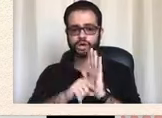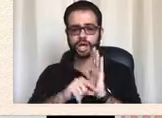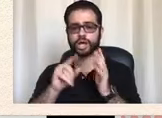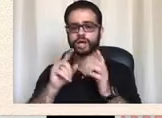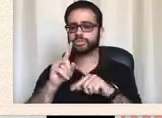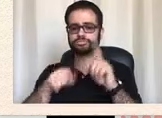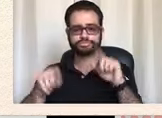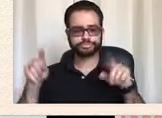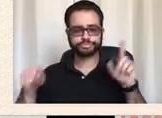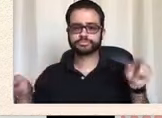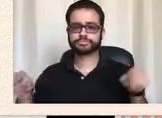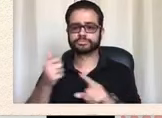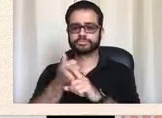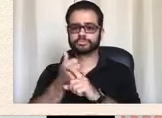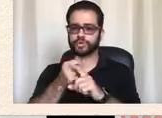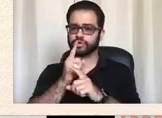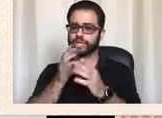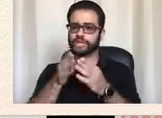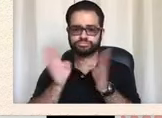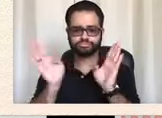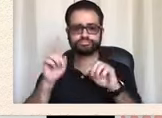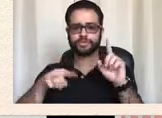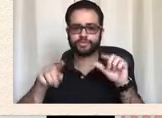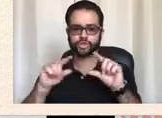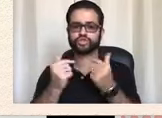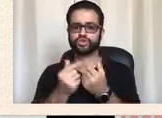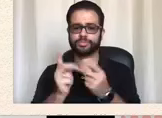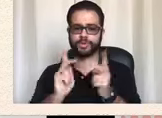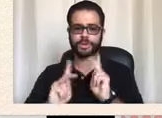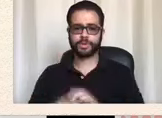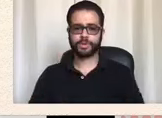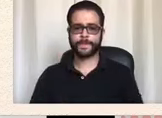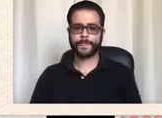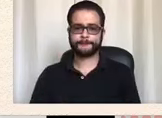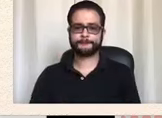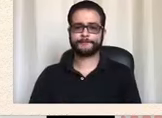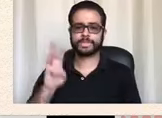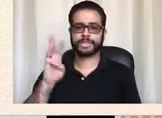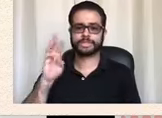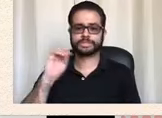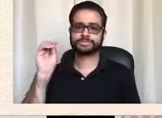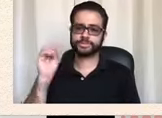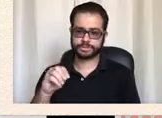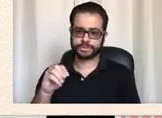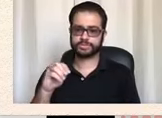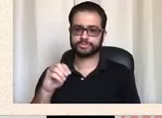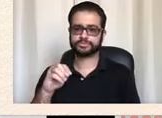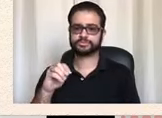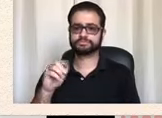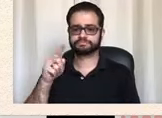very diverse group of individuals. 60%, at least 60% of them are people